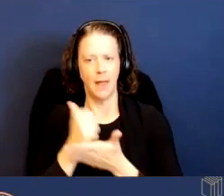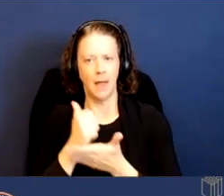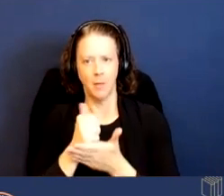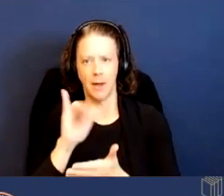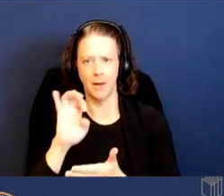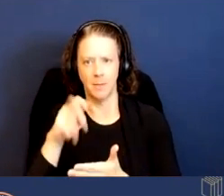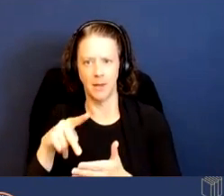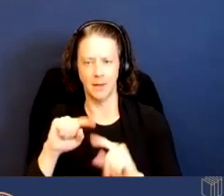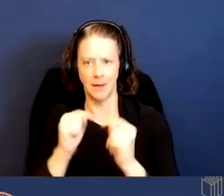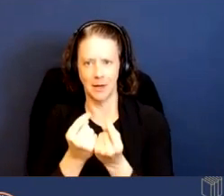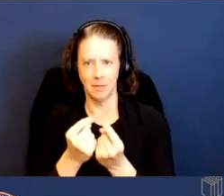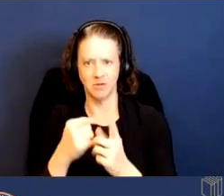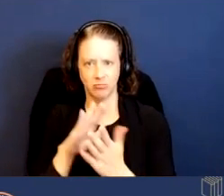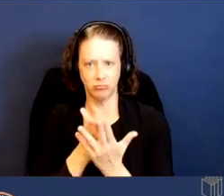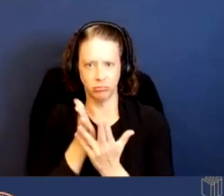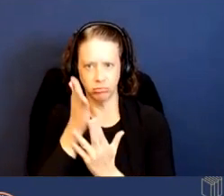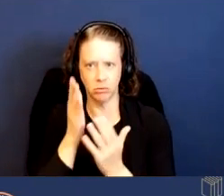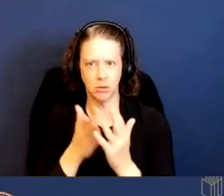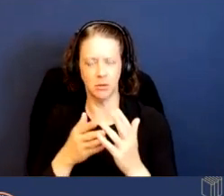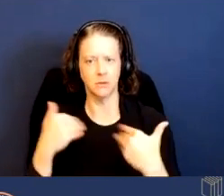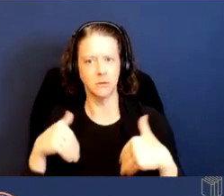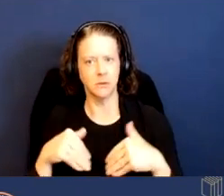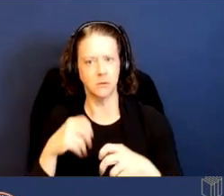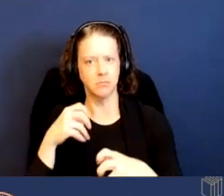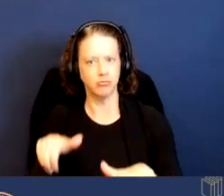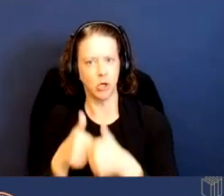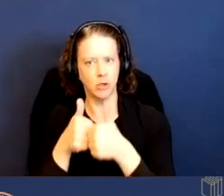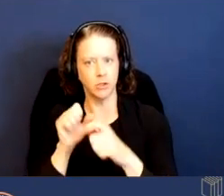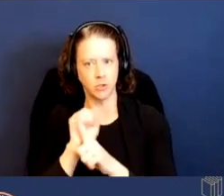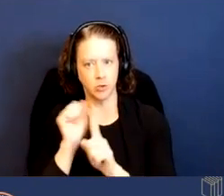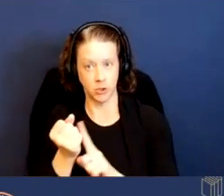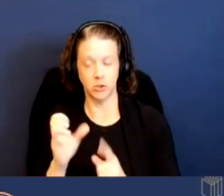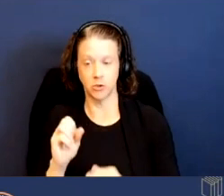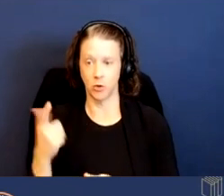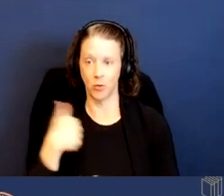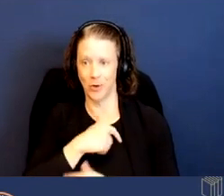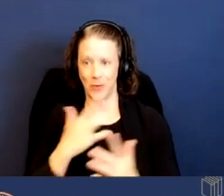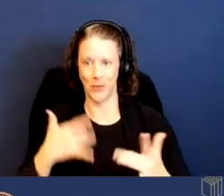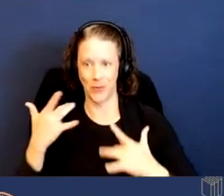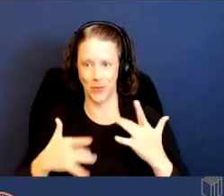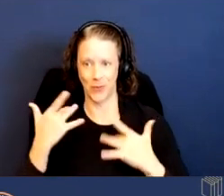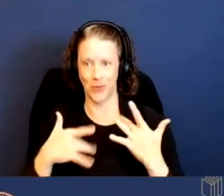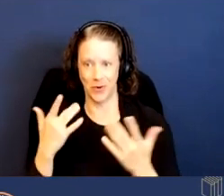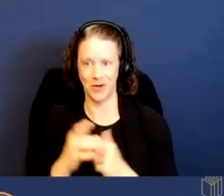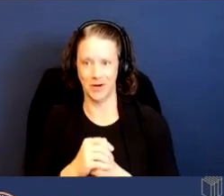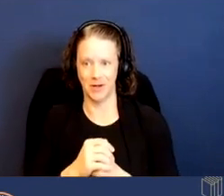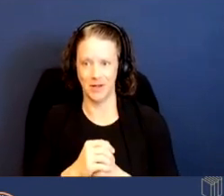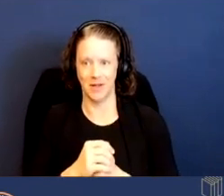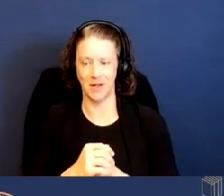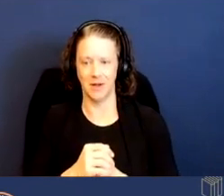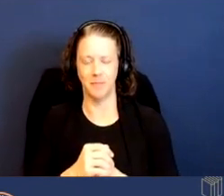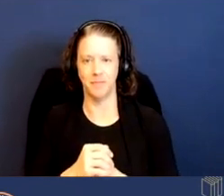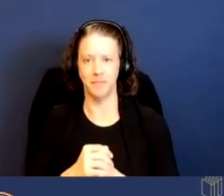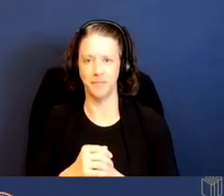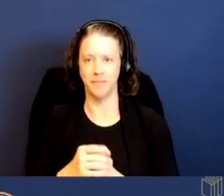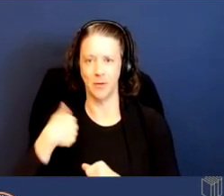some pretty difficult situations. So again, we are super excited to begin exploring some